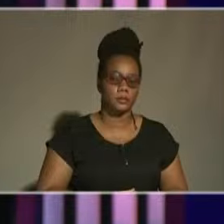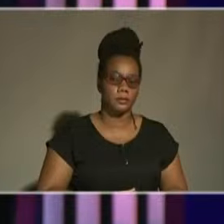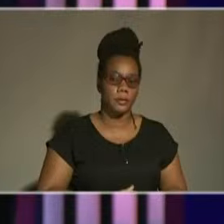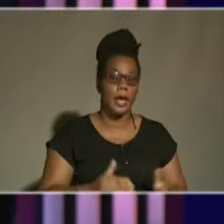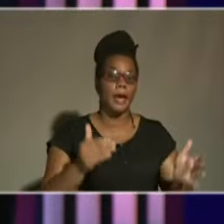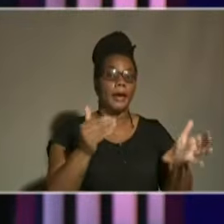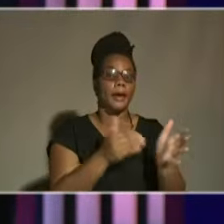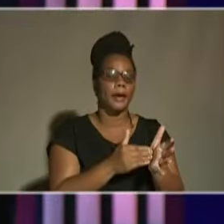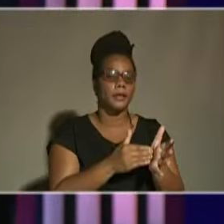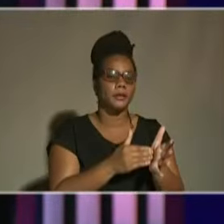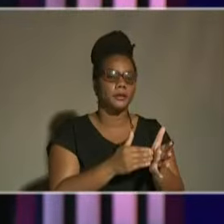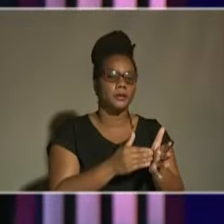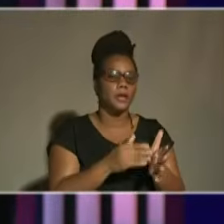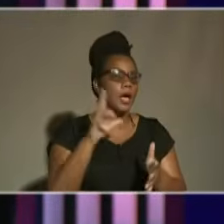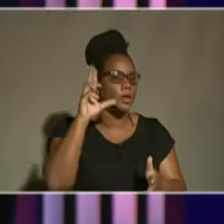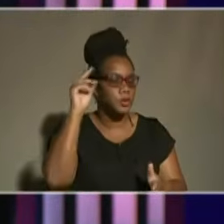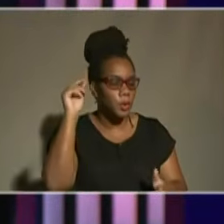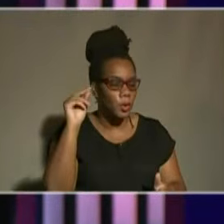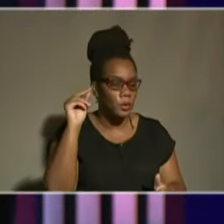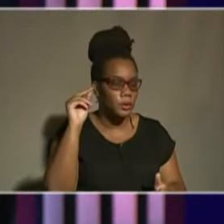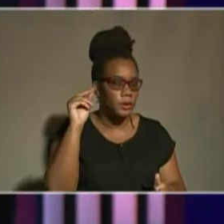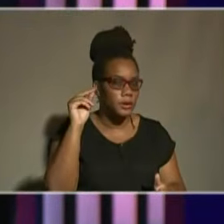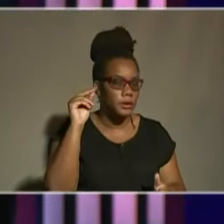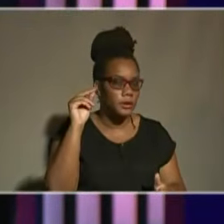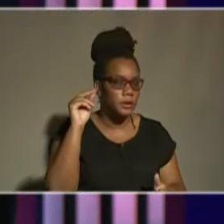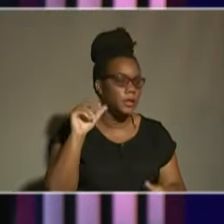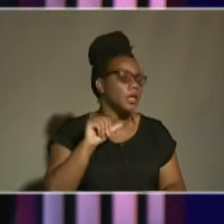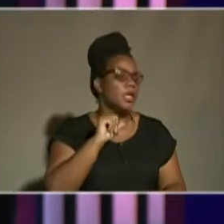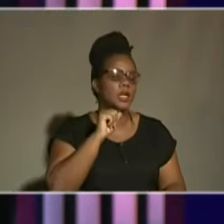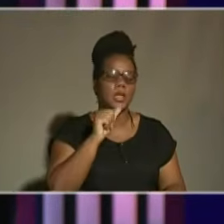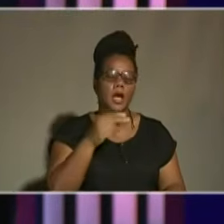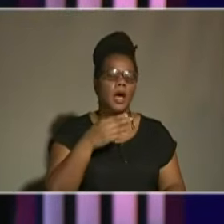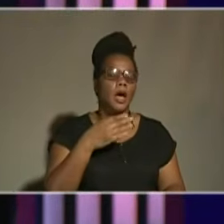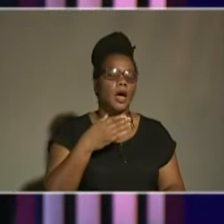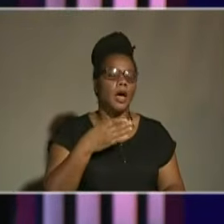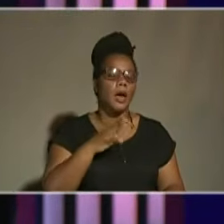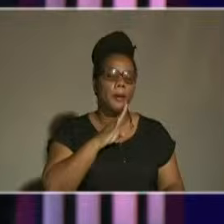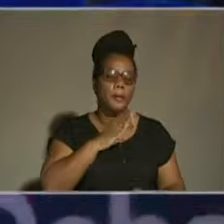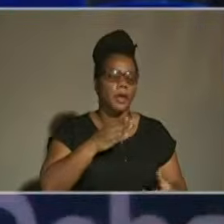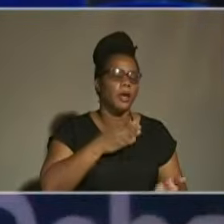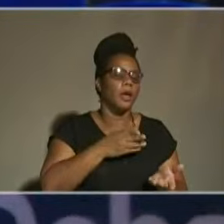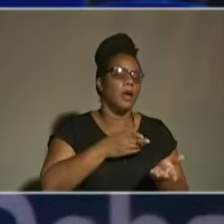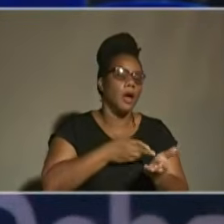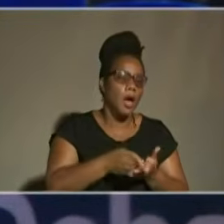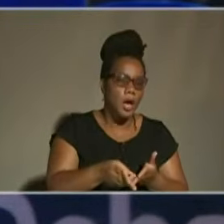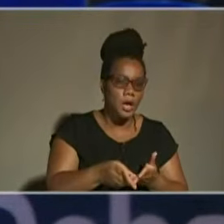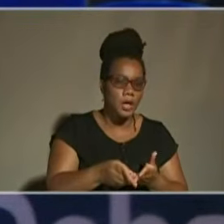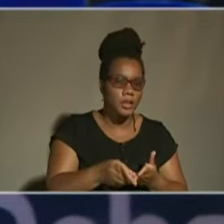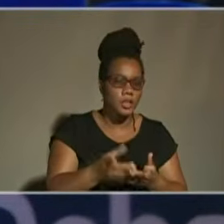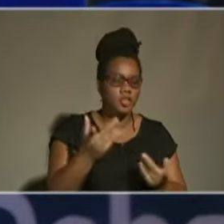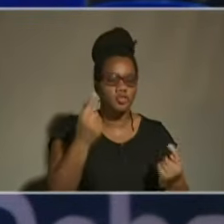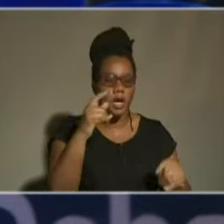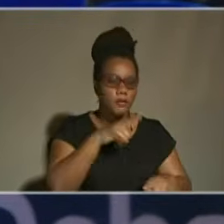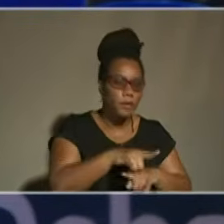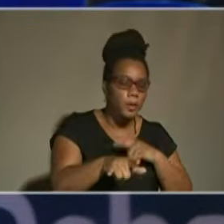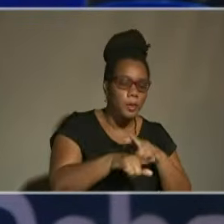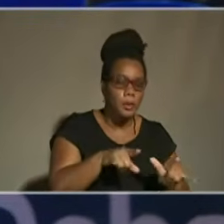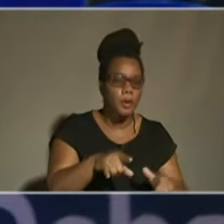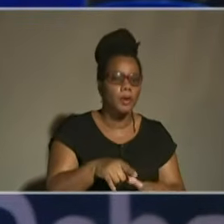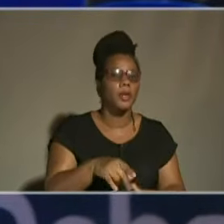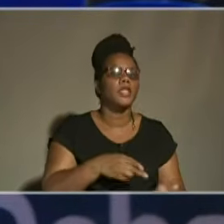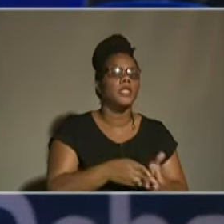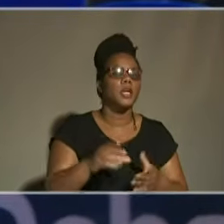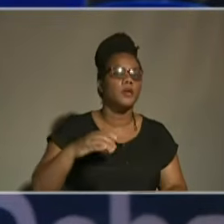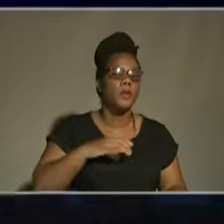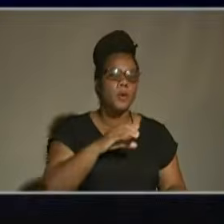Again, Andrew Holness is being disingenuous and tricky. The Integrity Commission referred